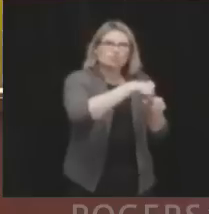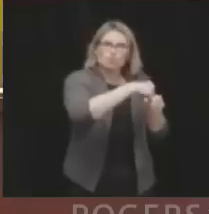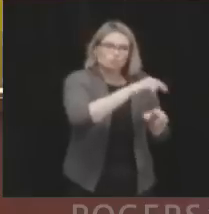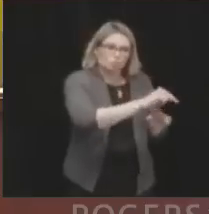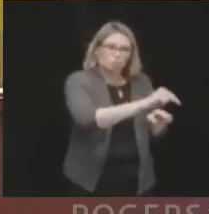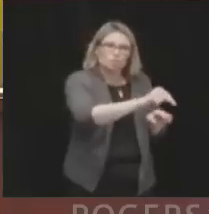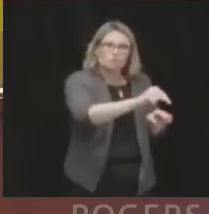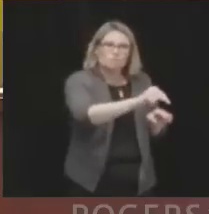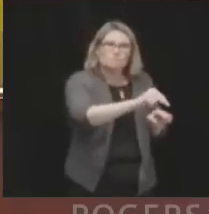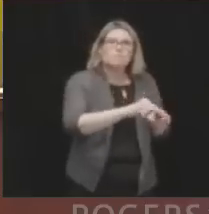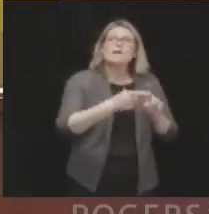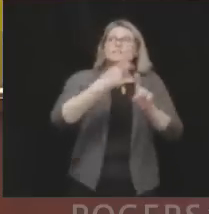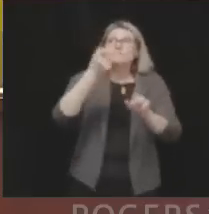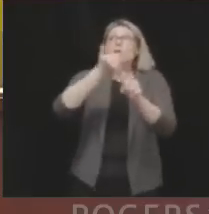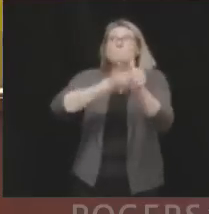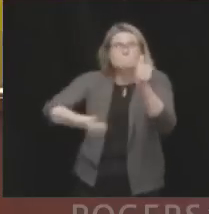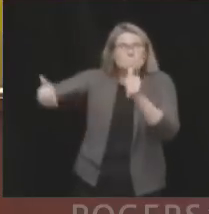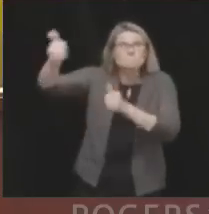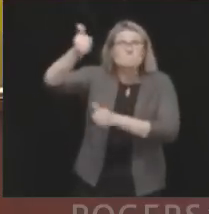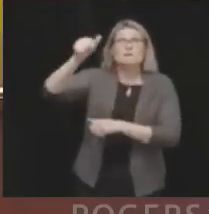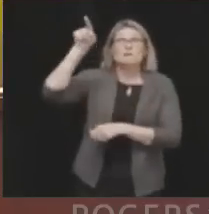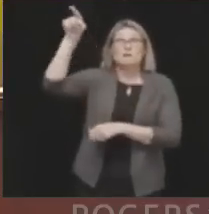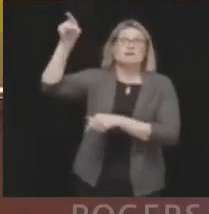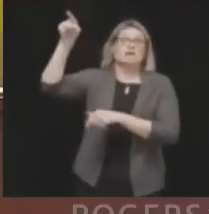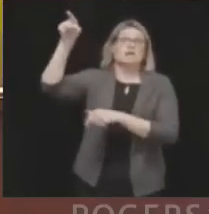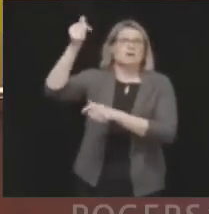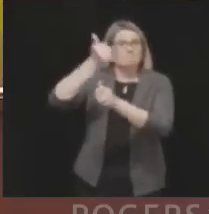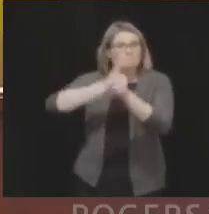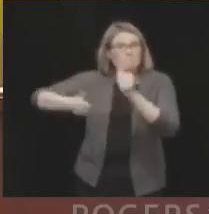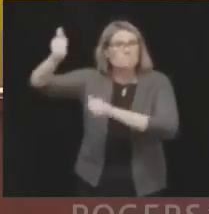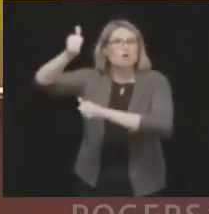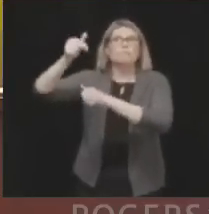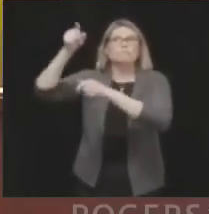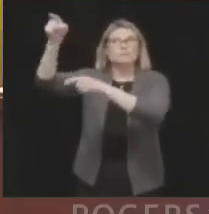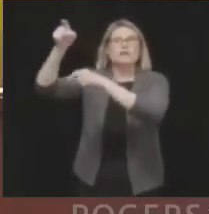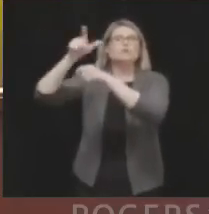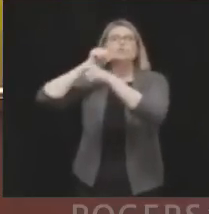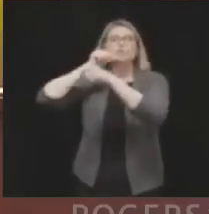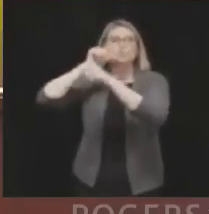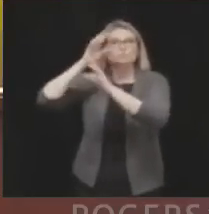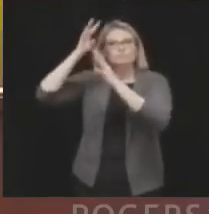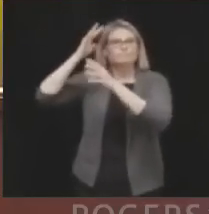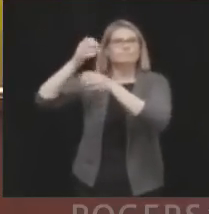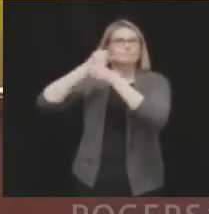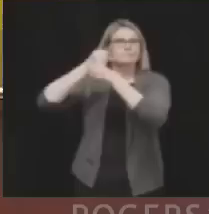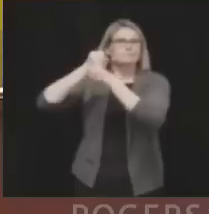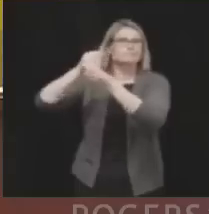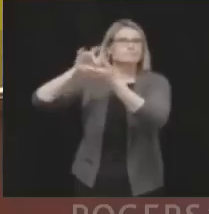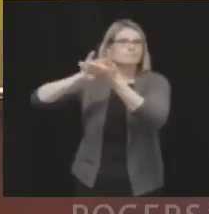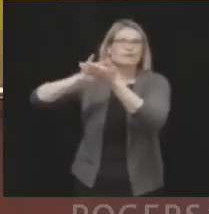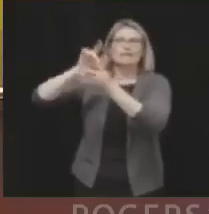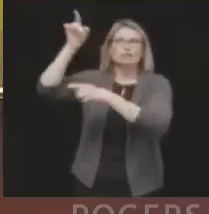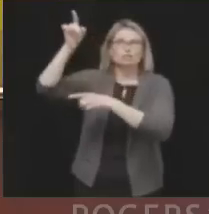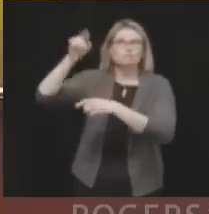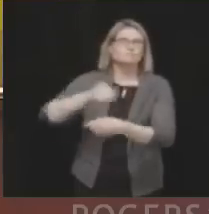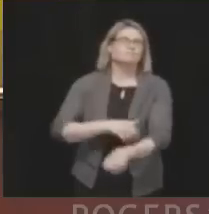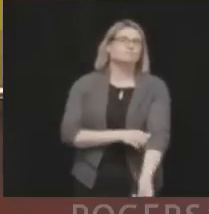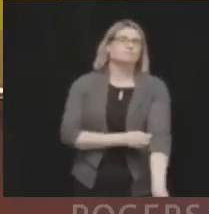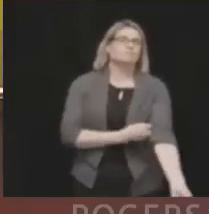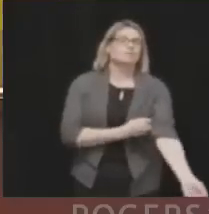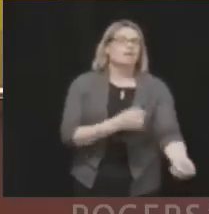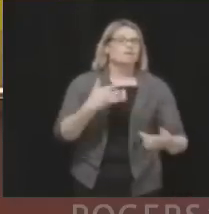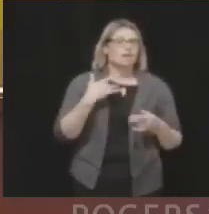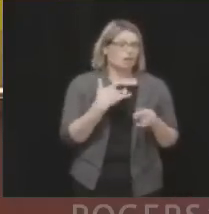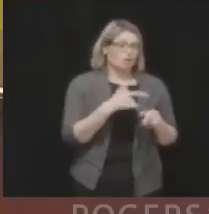public wrath, I guess I would say, in the sense of the situation. But it is about having both. You know, this is a situation where we can have